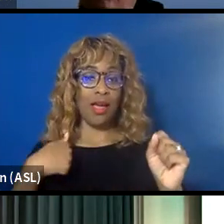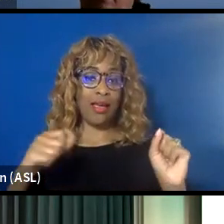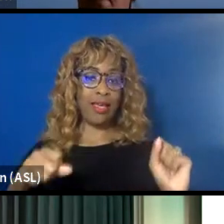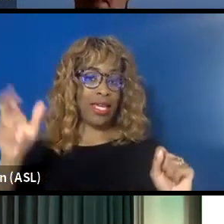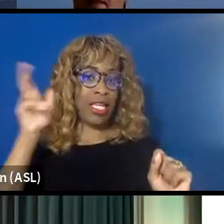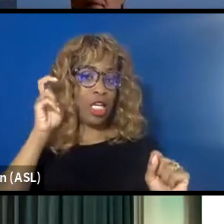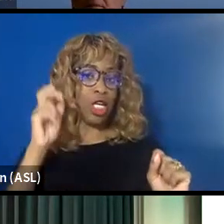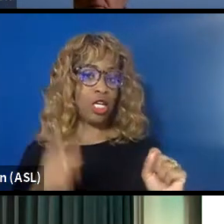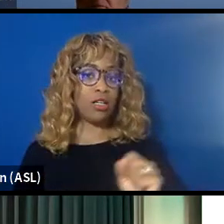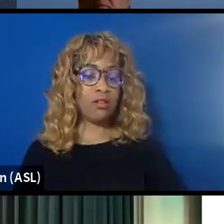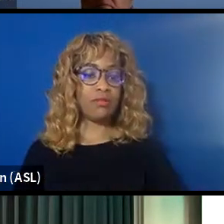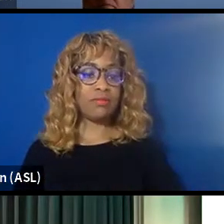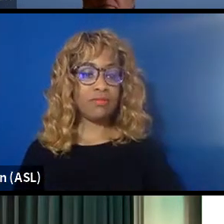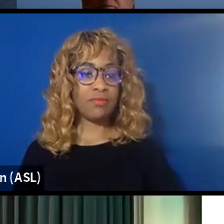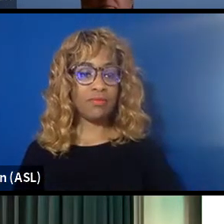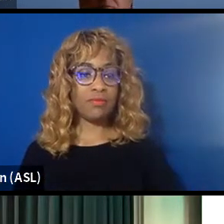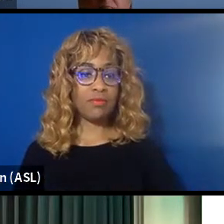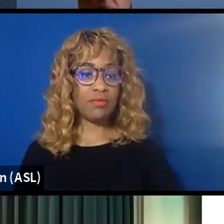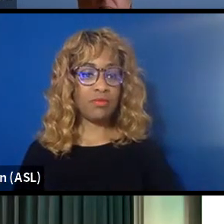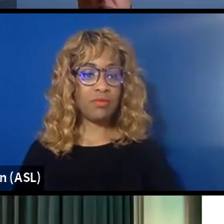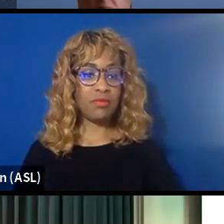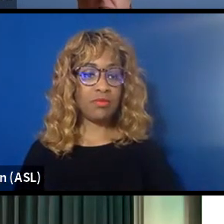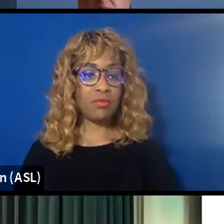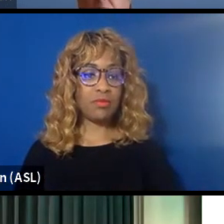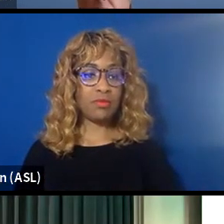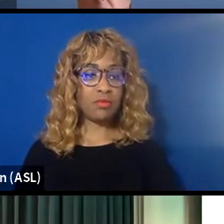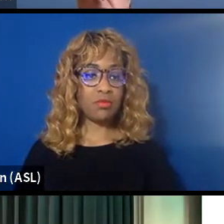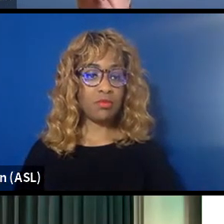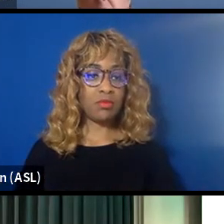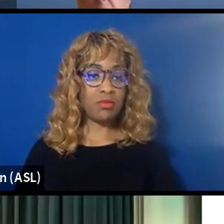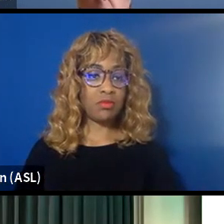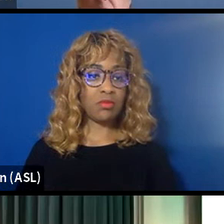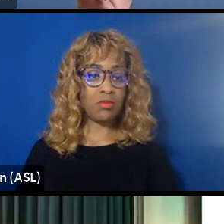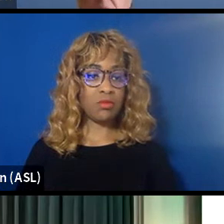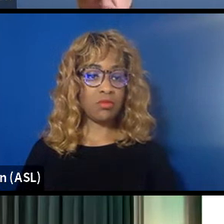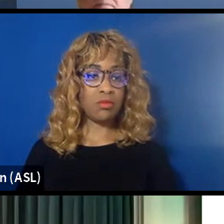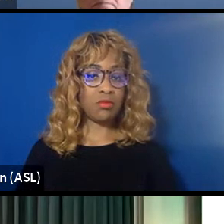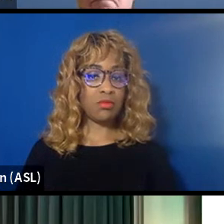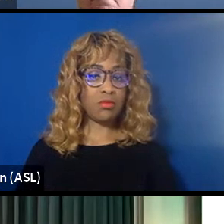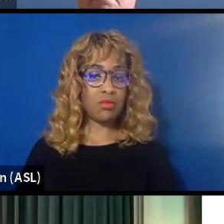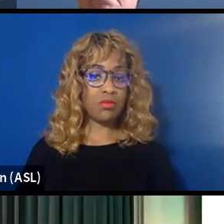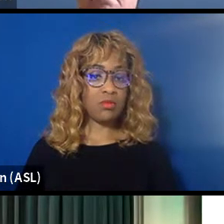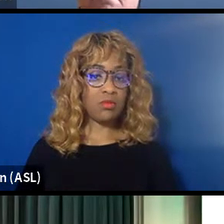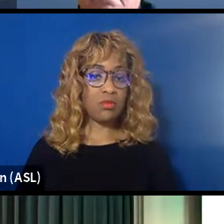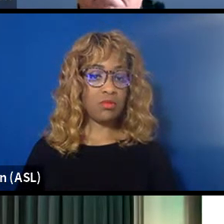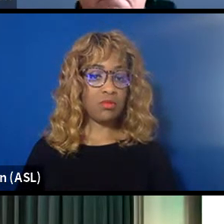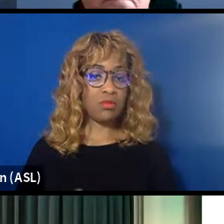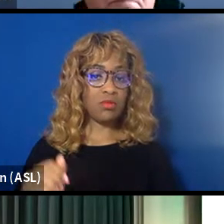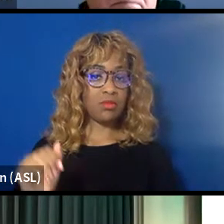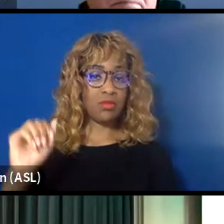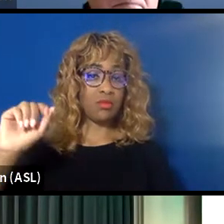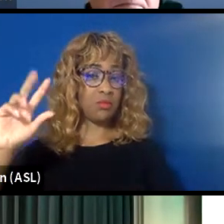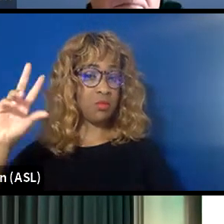hear you. If you're virtuals, take yourself off mute. Nay.